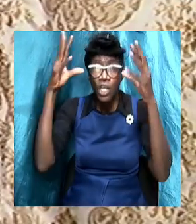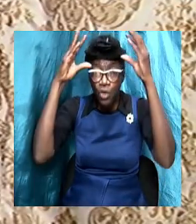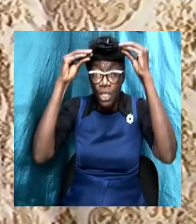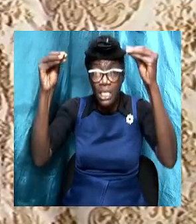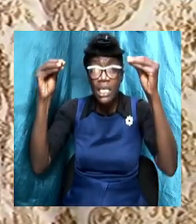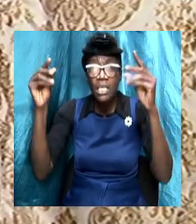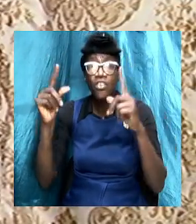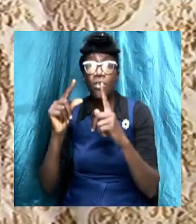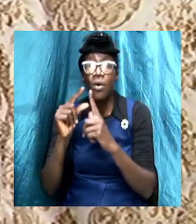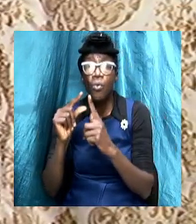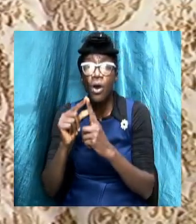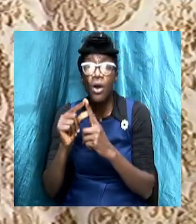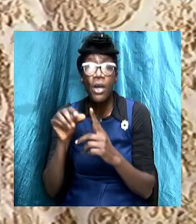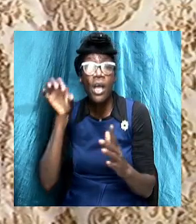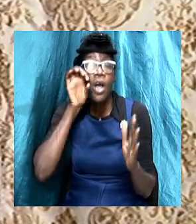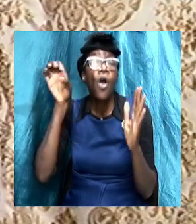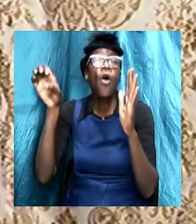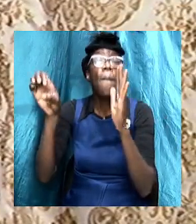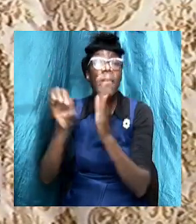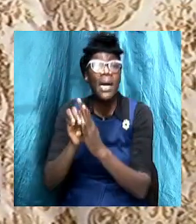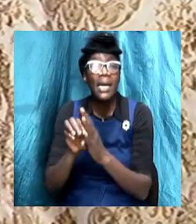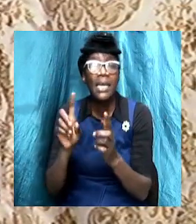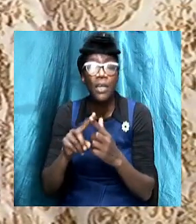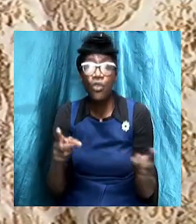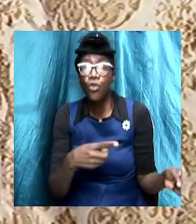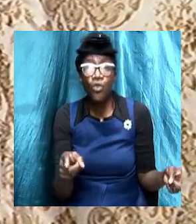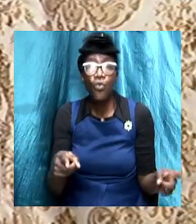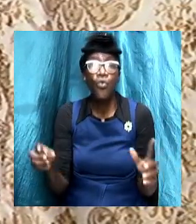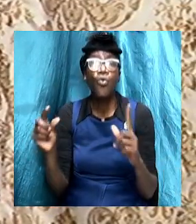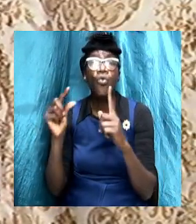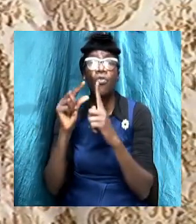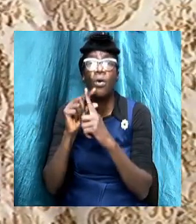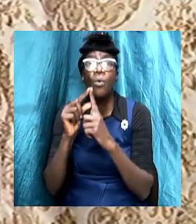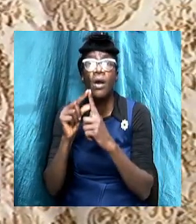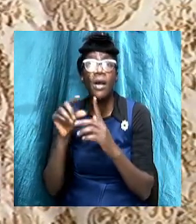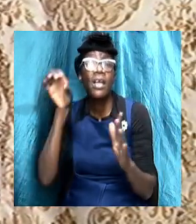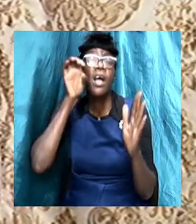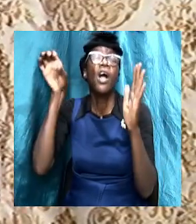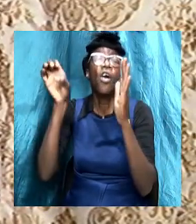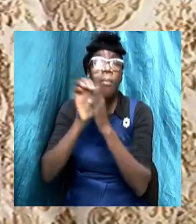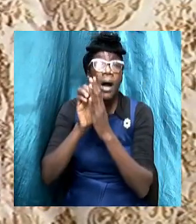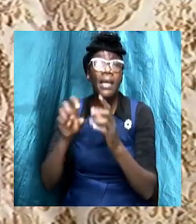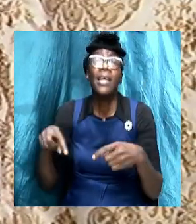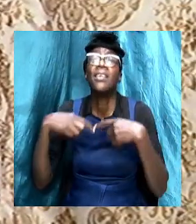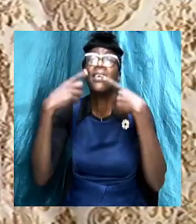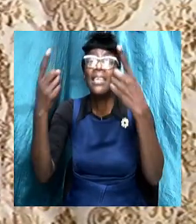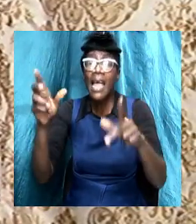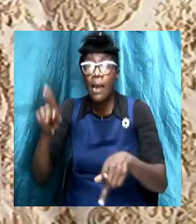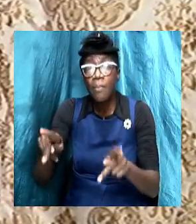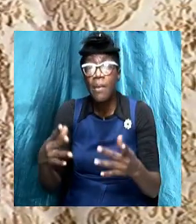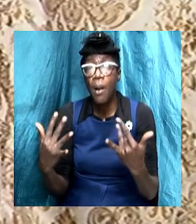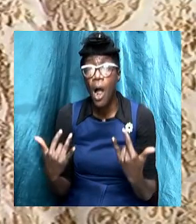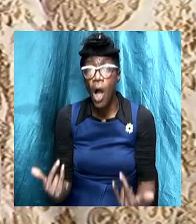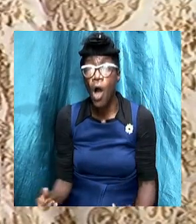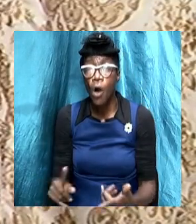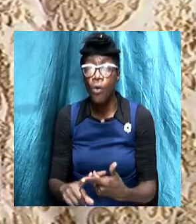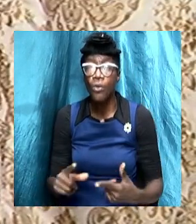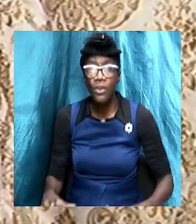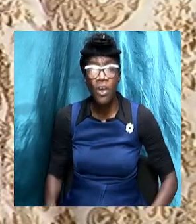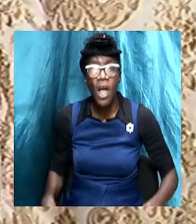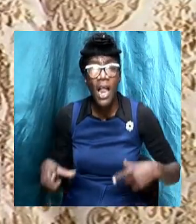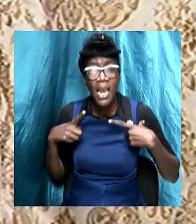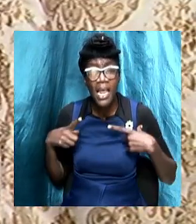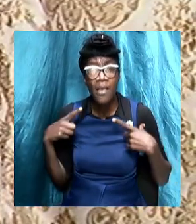word, and we are commanded to do the word, and we are commanded to tell people how to live.